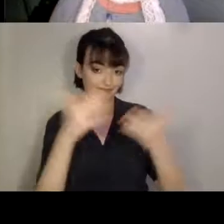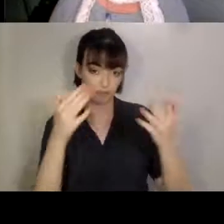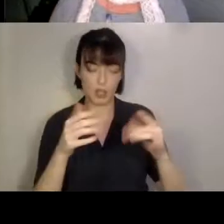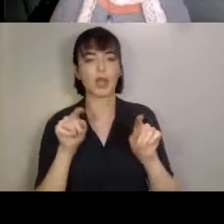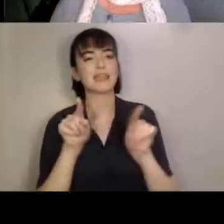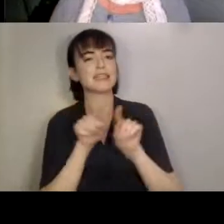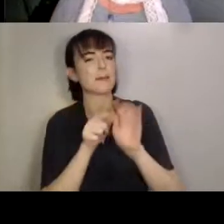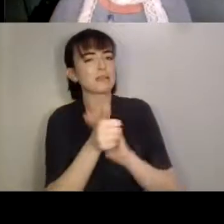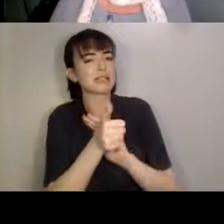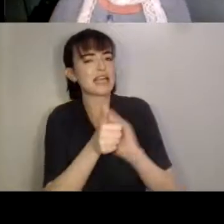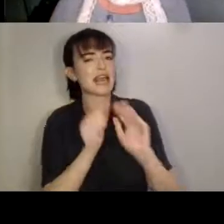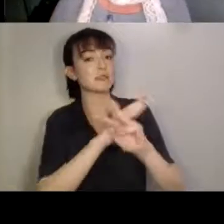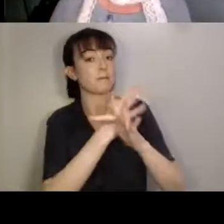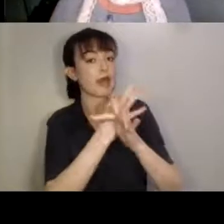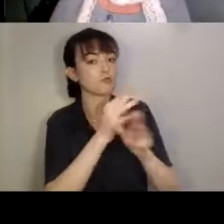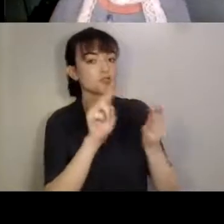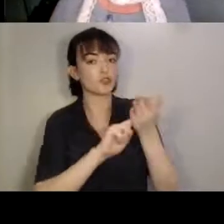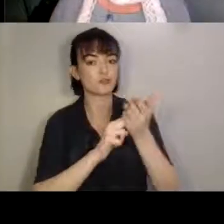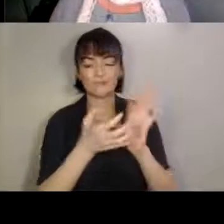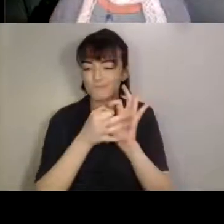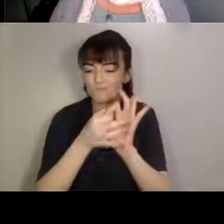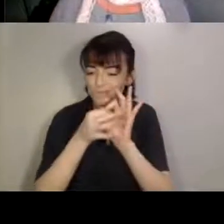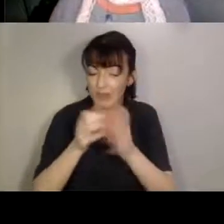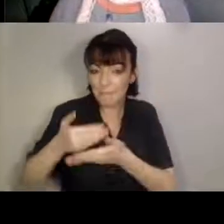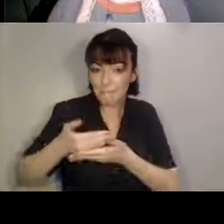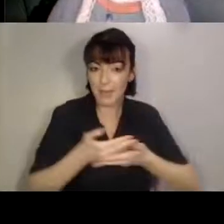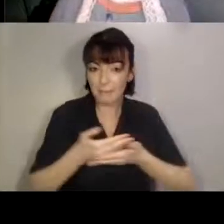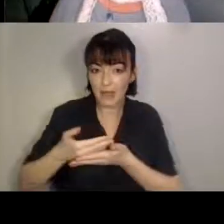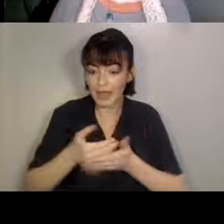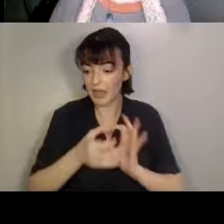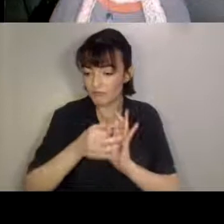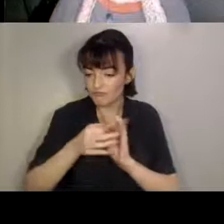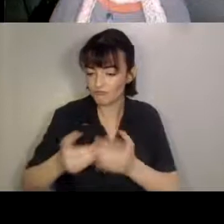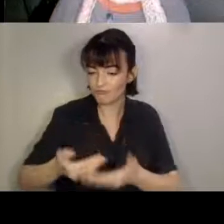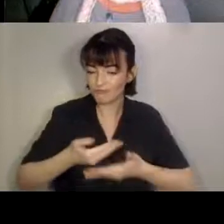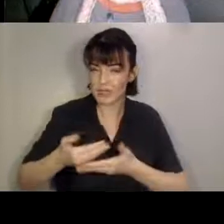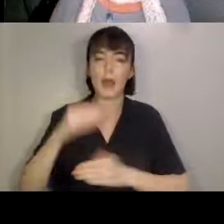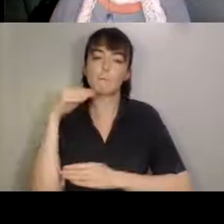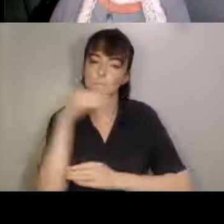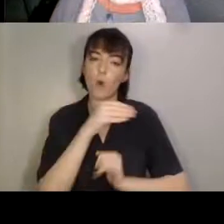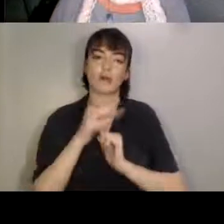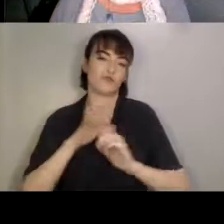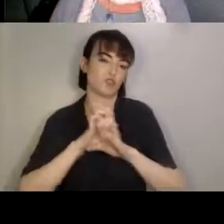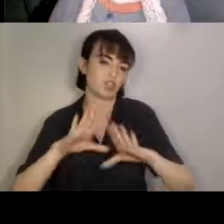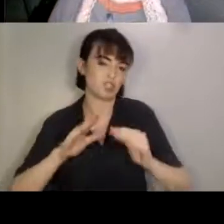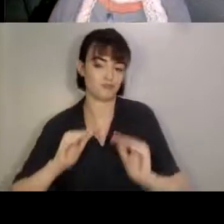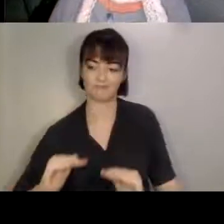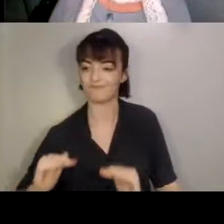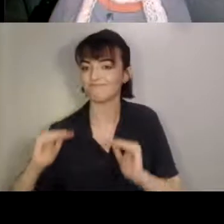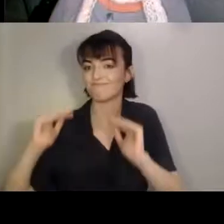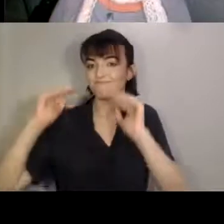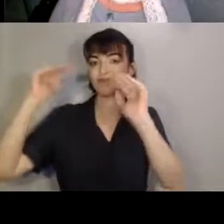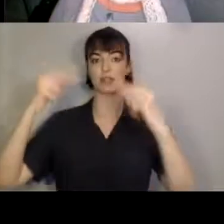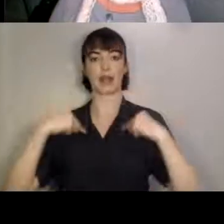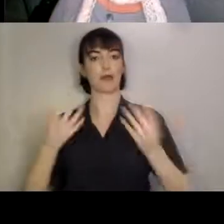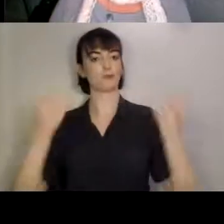they're engaging their babies are really, really vital to children's later language development. And so